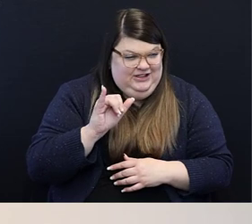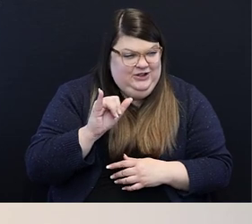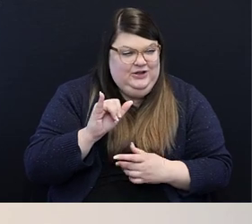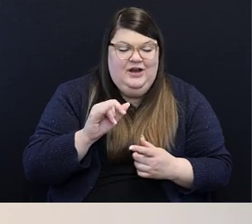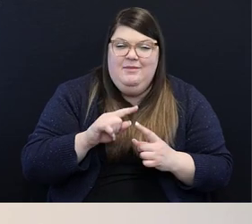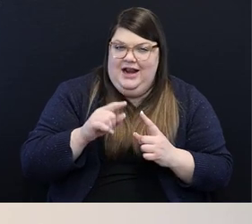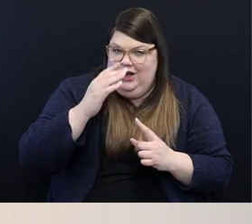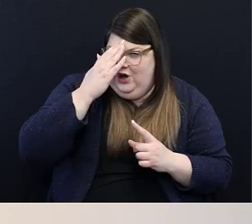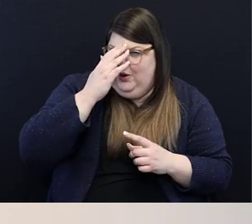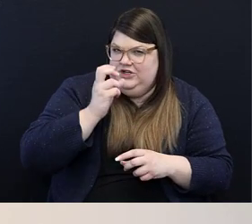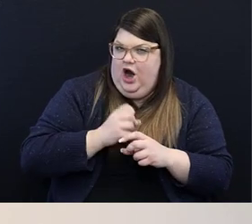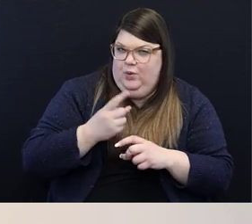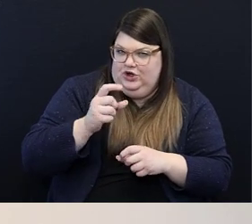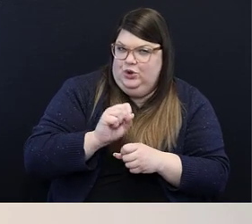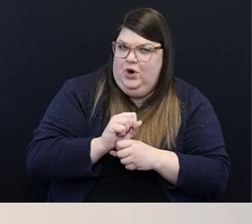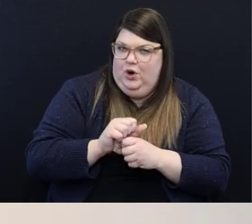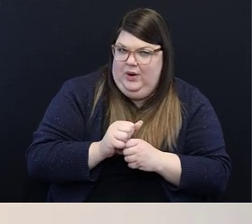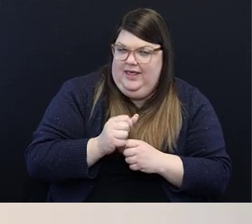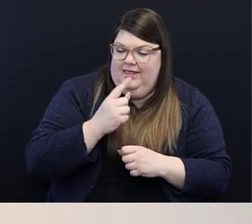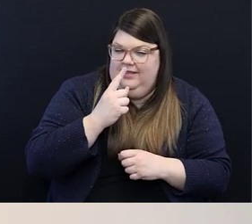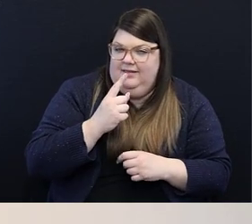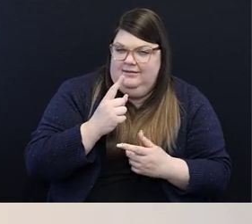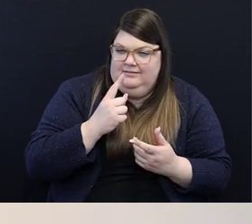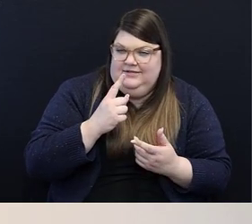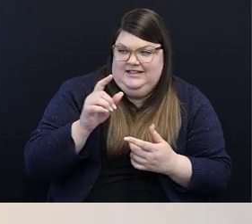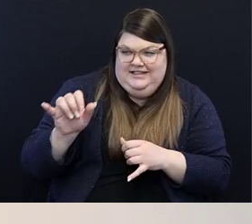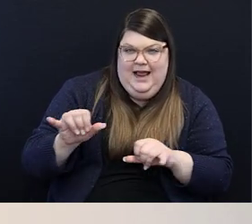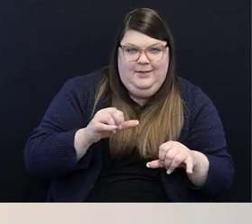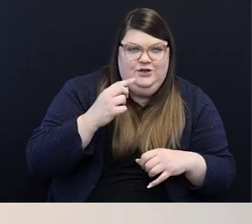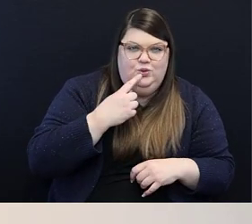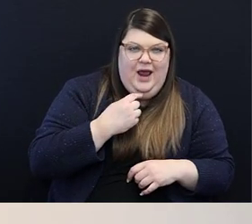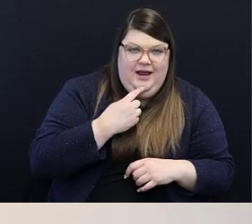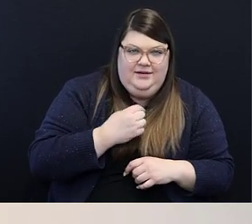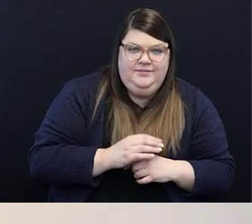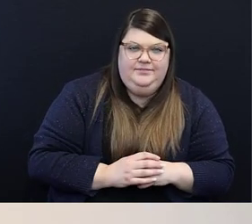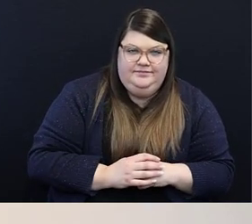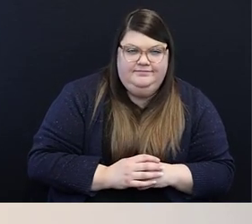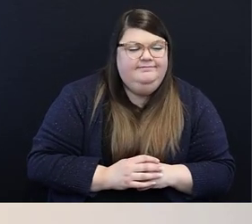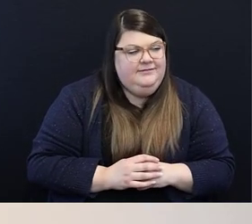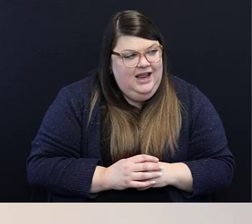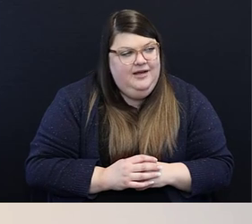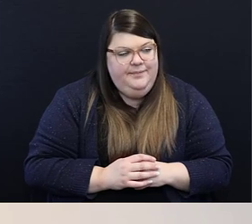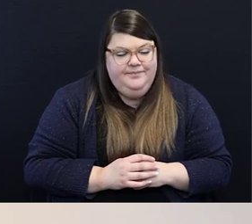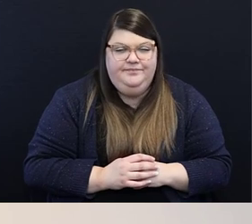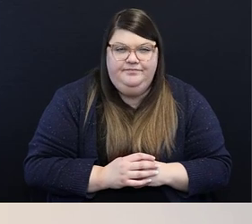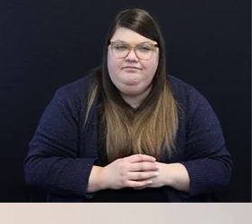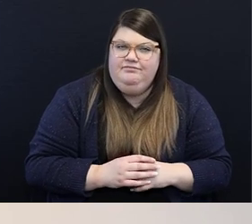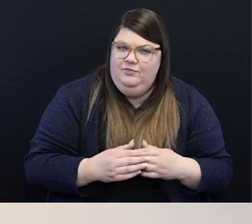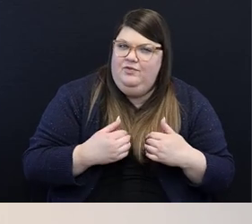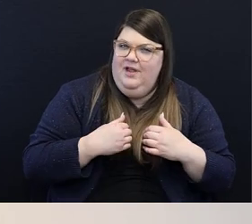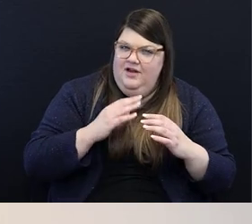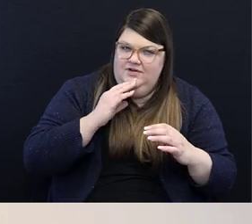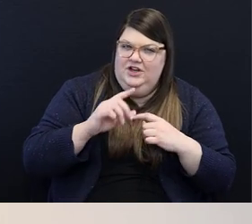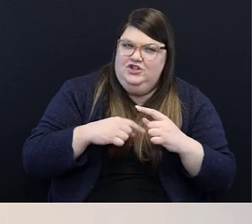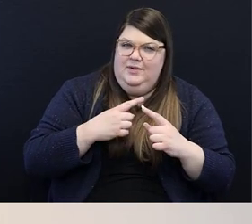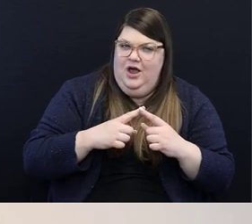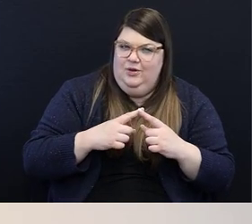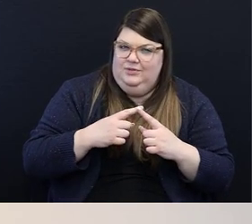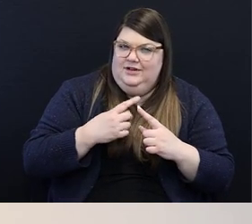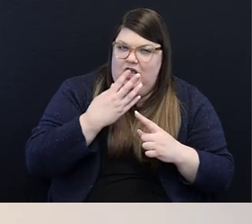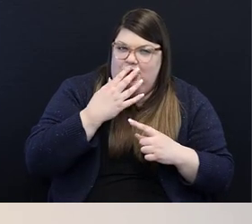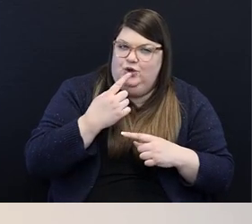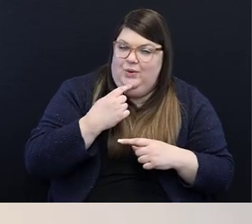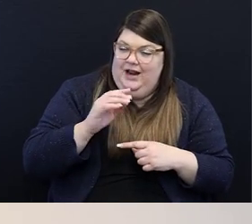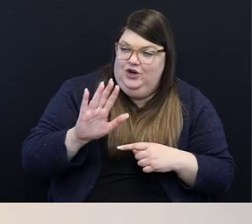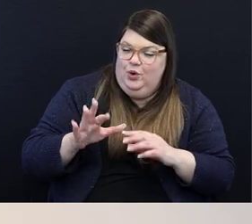one to work with as well, just as red is also. And we've had conversations about the color red and your relationship